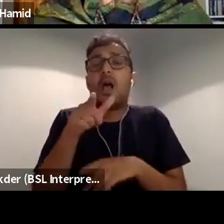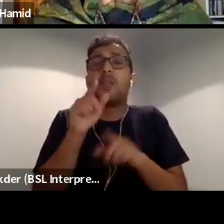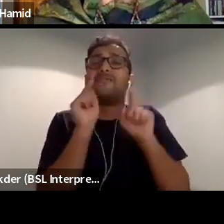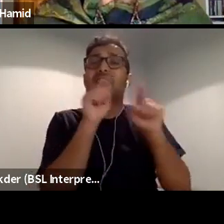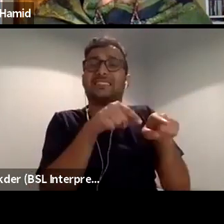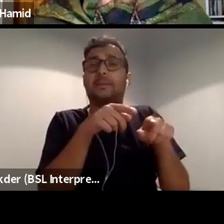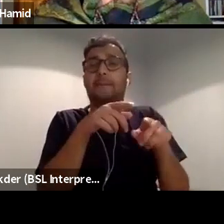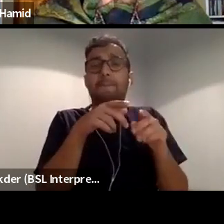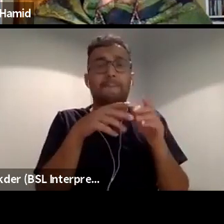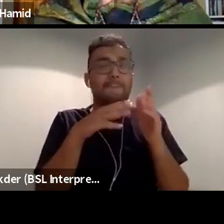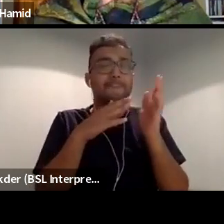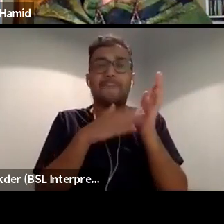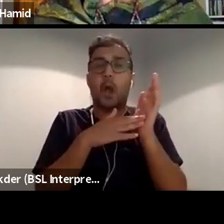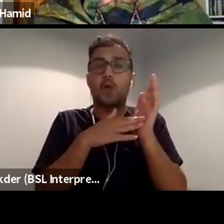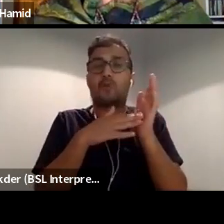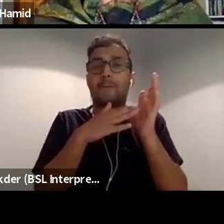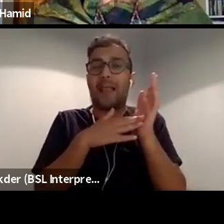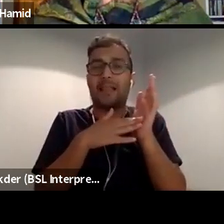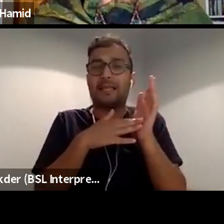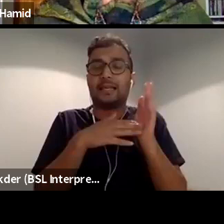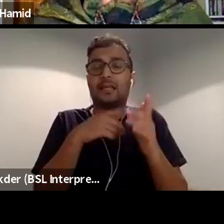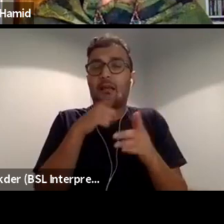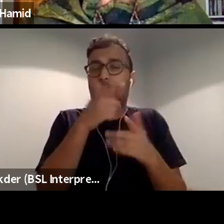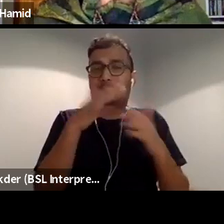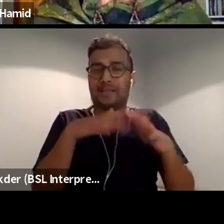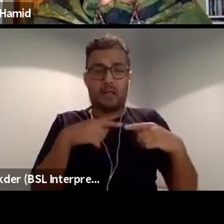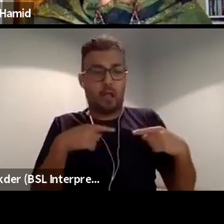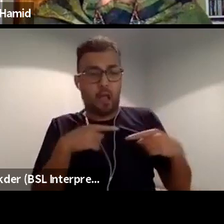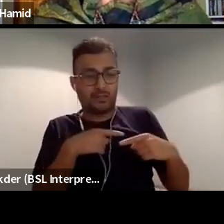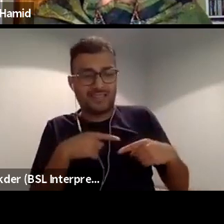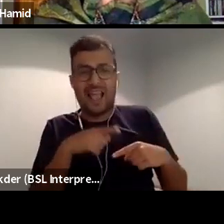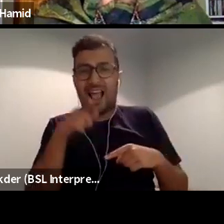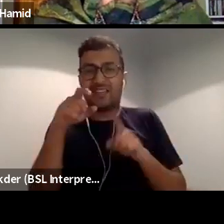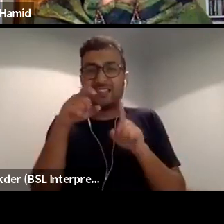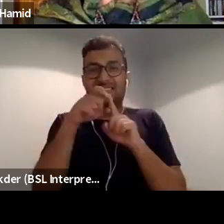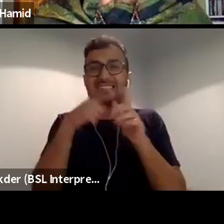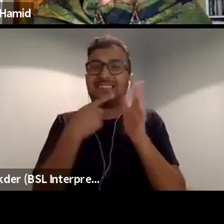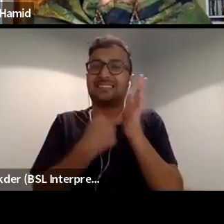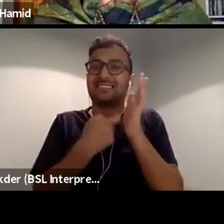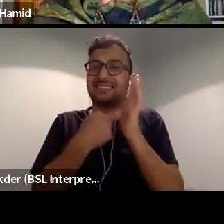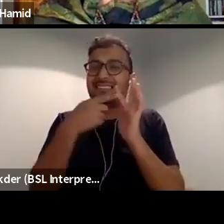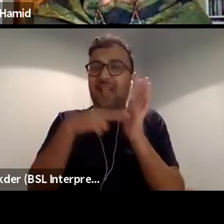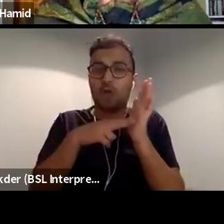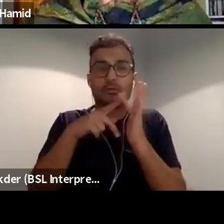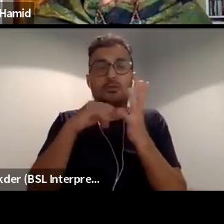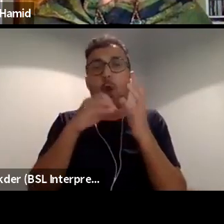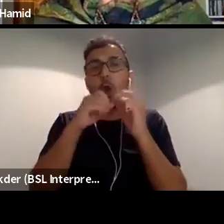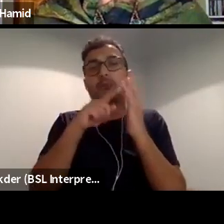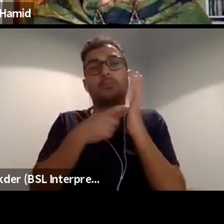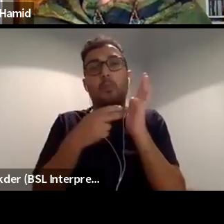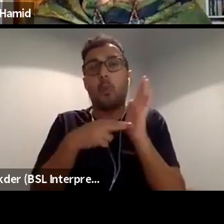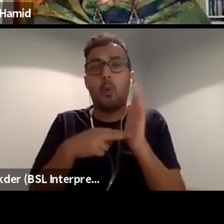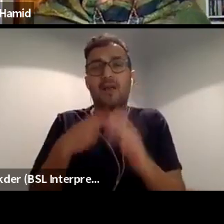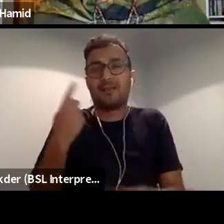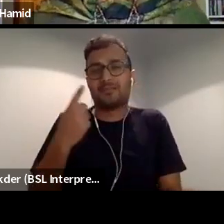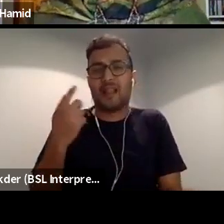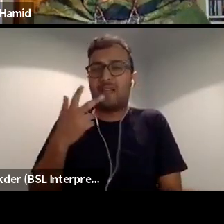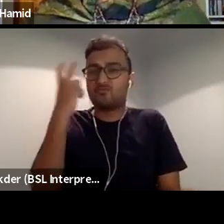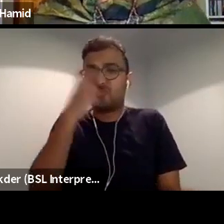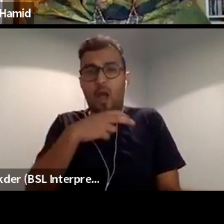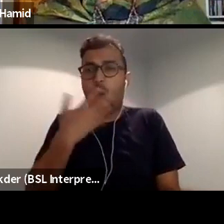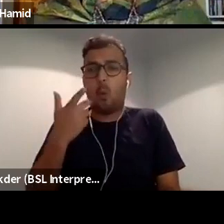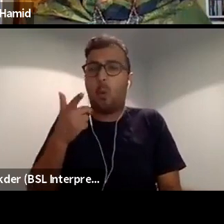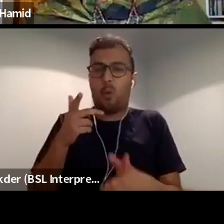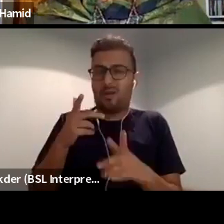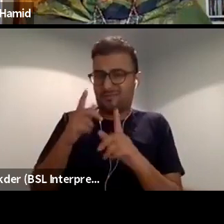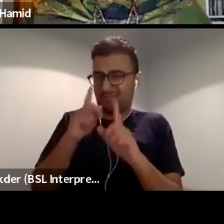kind of heart attack and Darren Osborne was drunk or mentally ill or not capable, and he certainly wasn't a terrorist, or at least that was